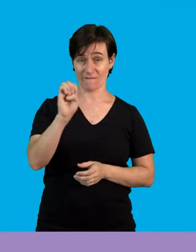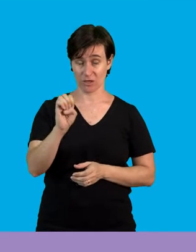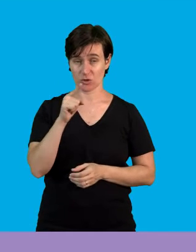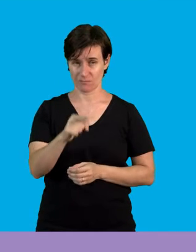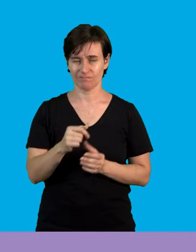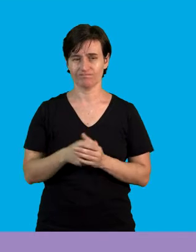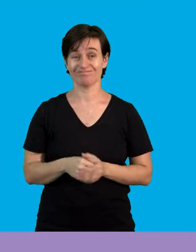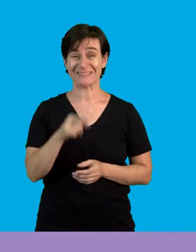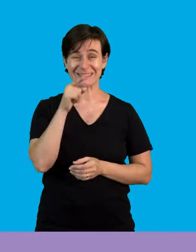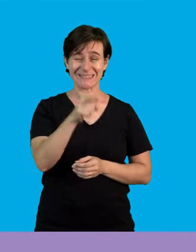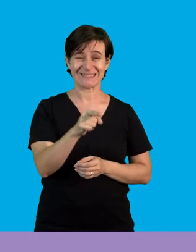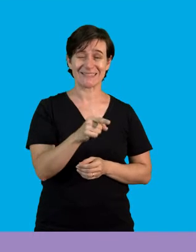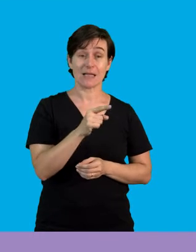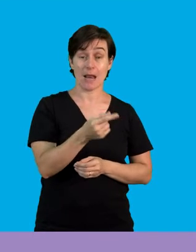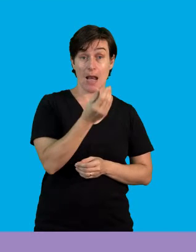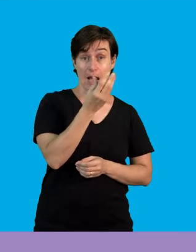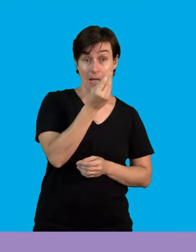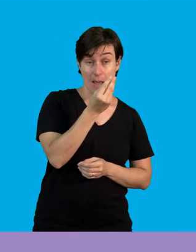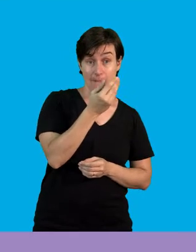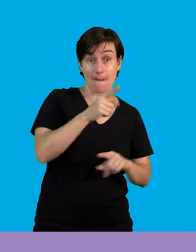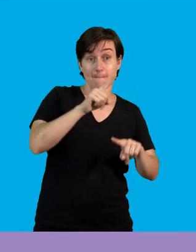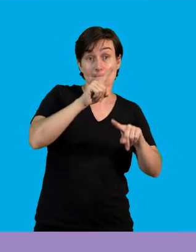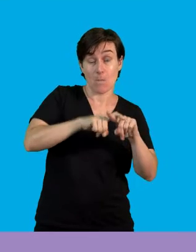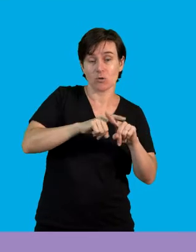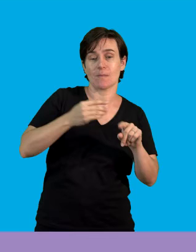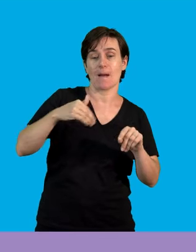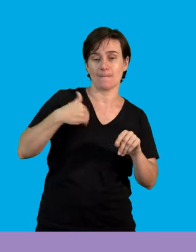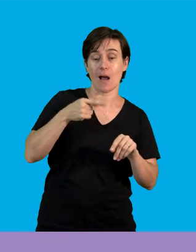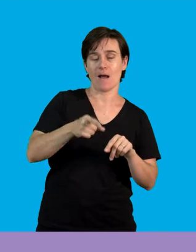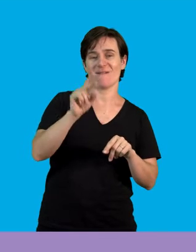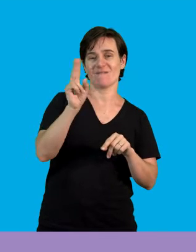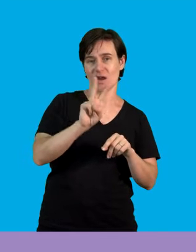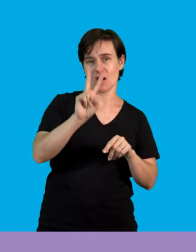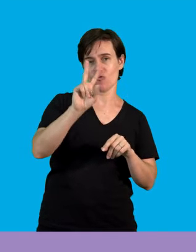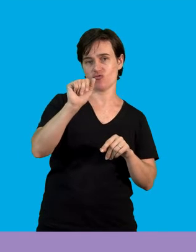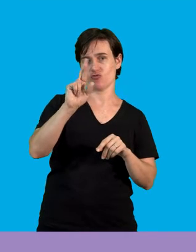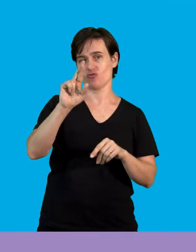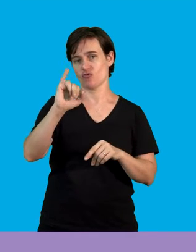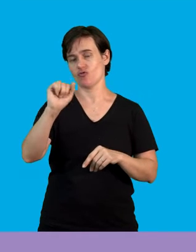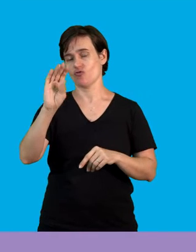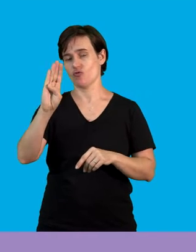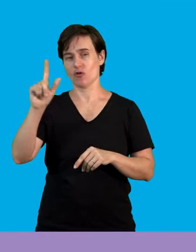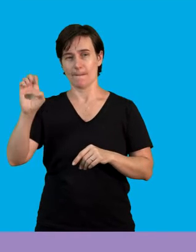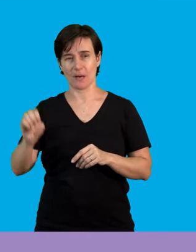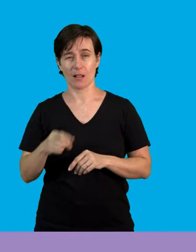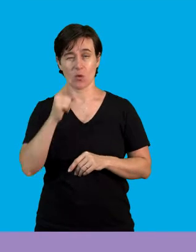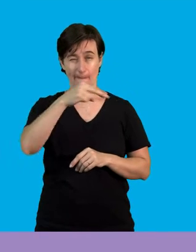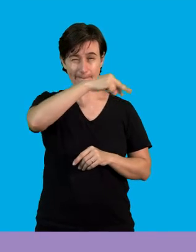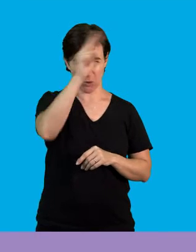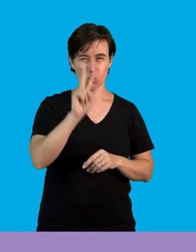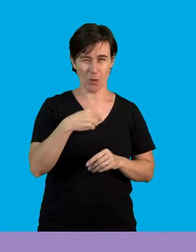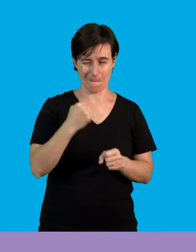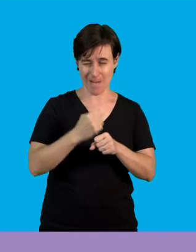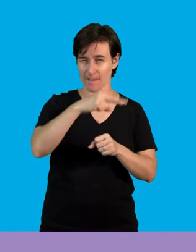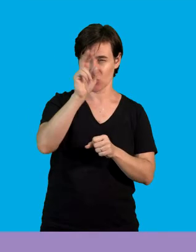coefficients are the numbers that are multiplied to the variables. They are blue in color, so